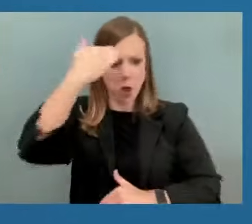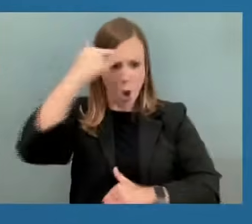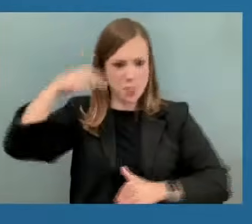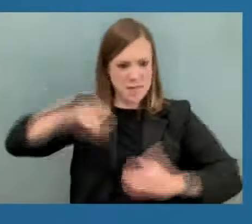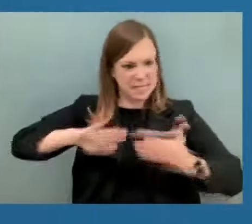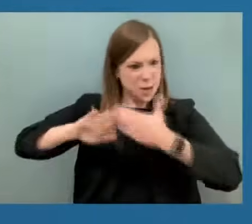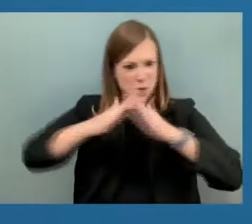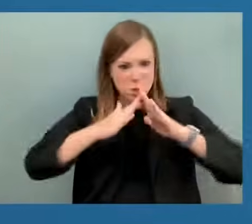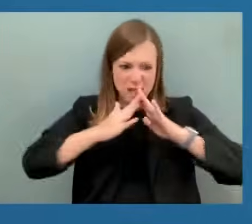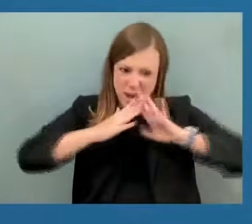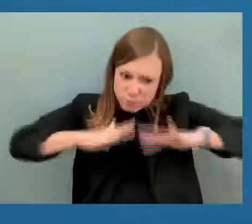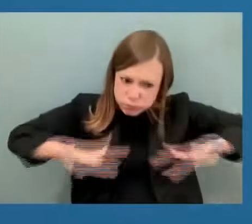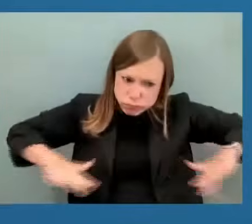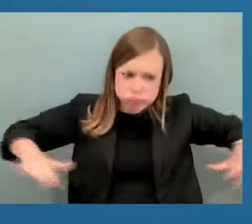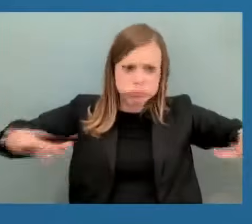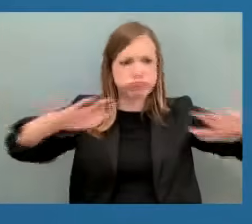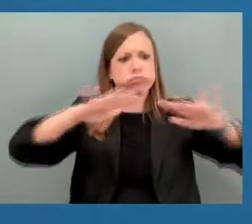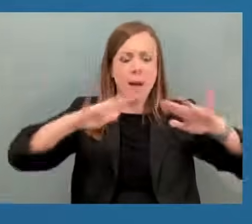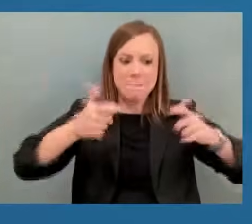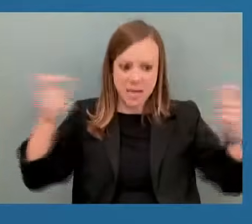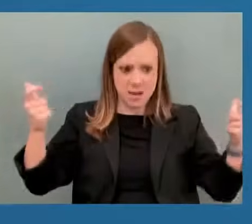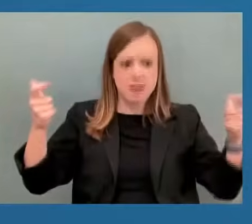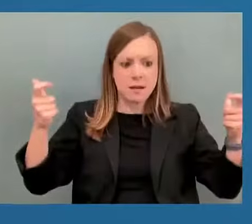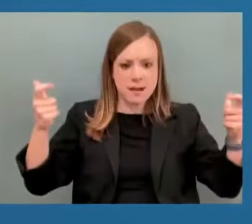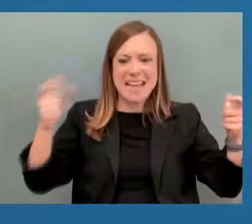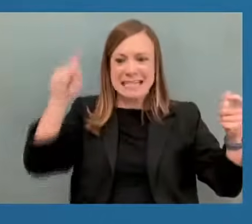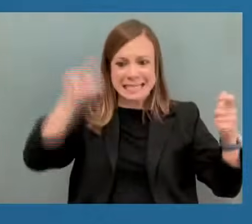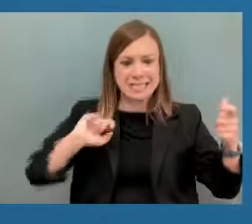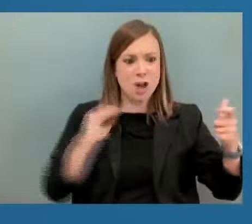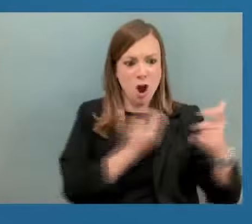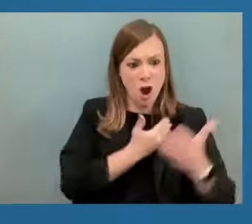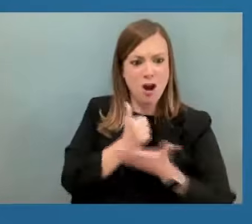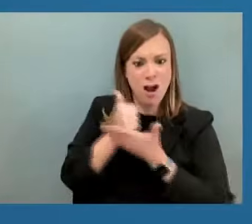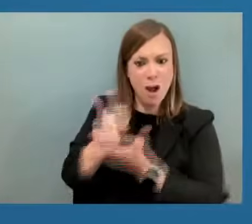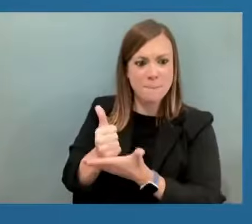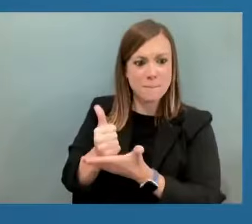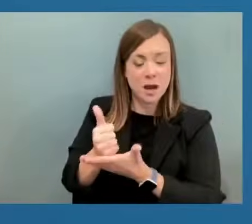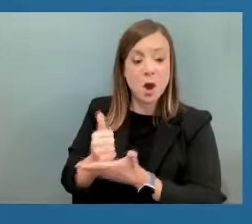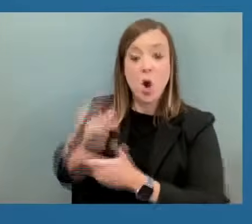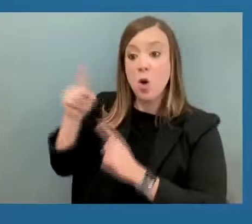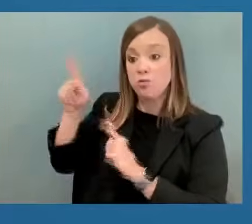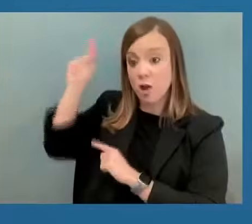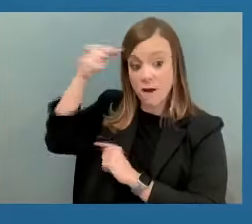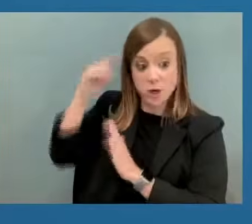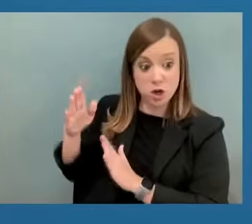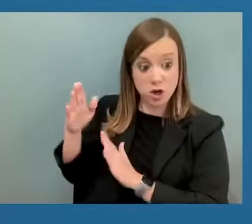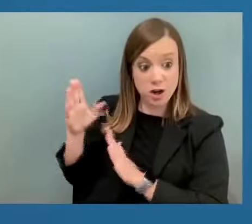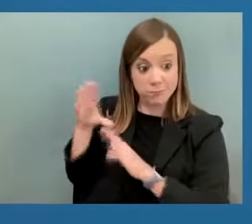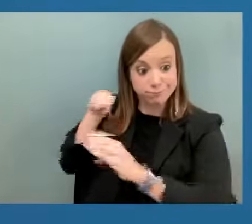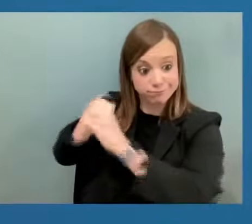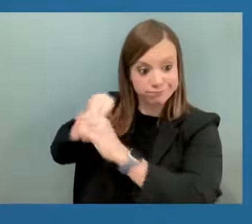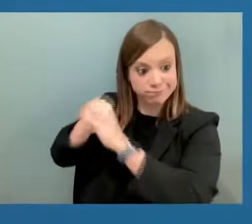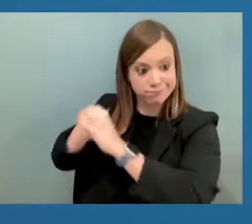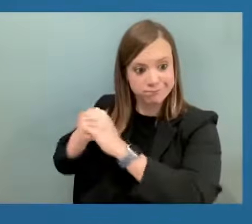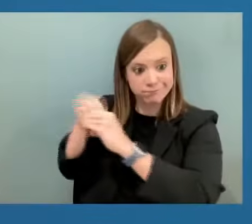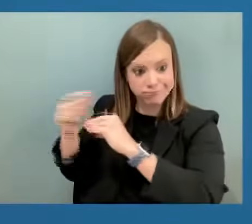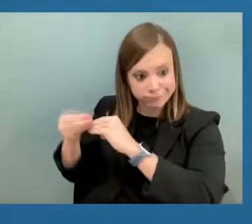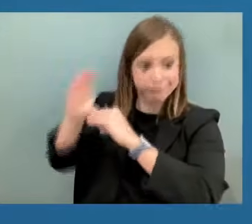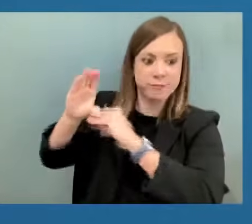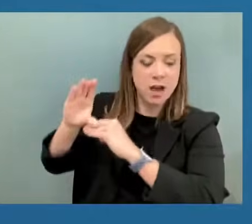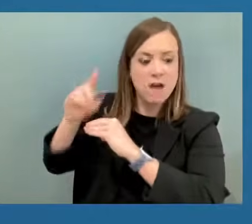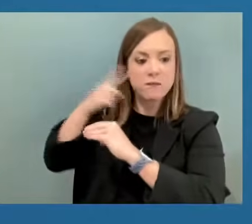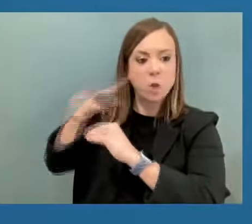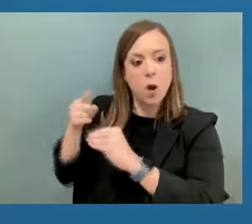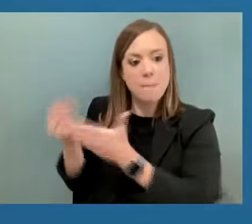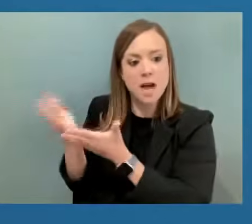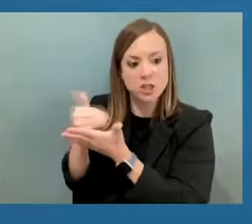help. When the governor puts money in the budget for healthy communities and universal school meals, we know that